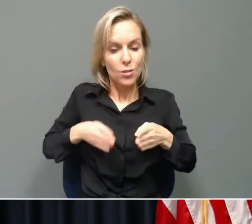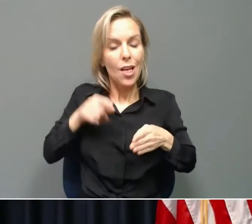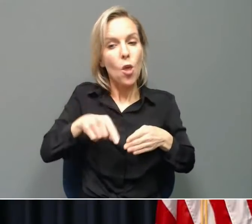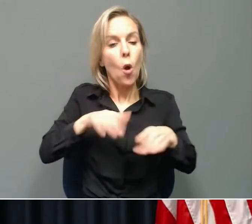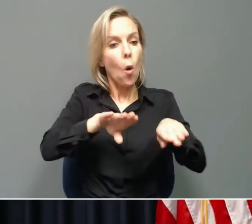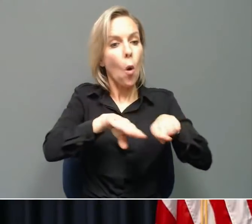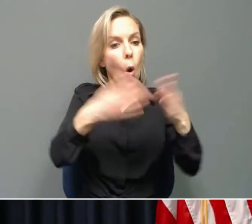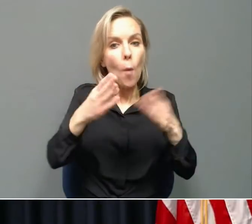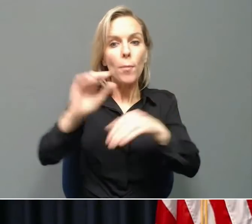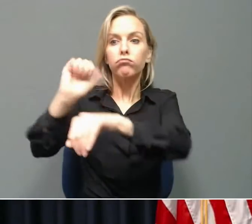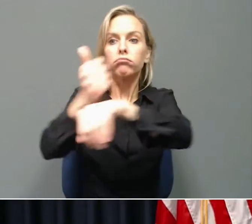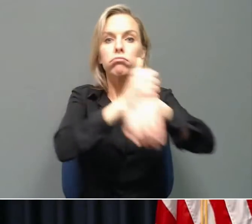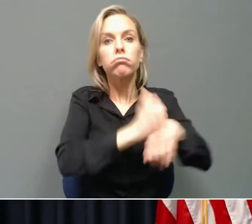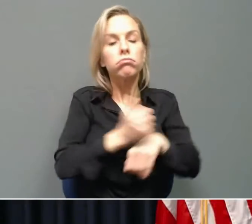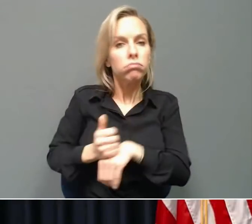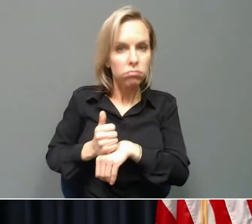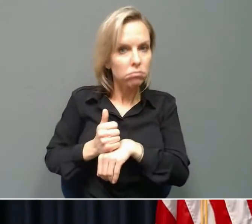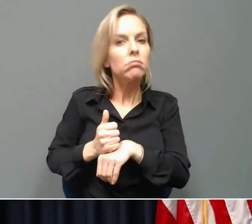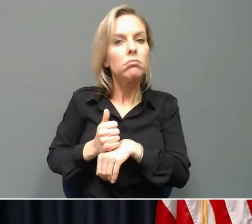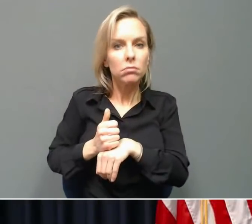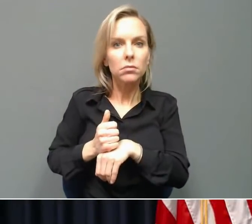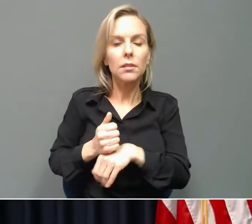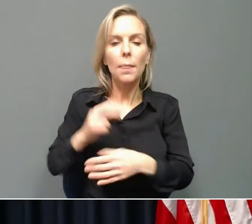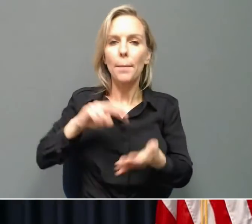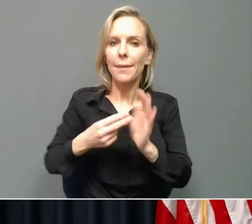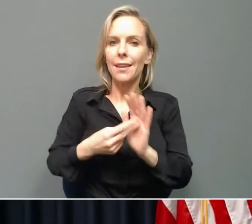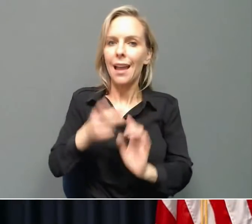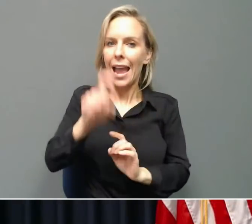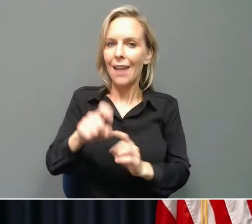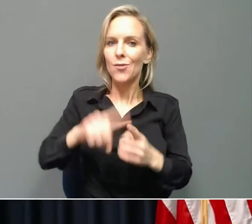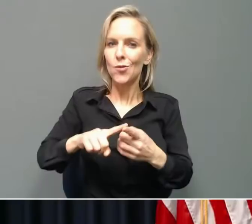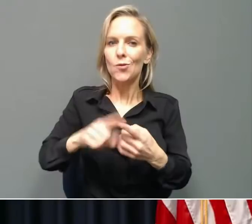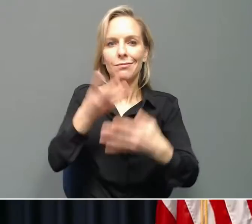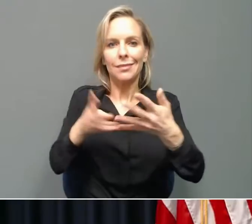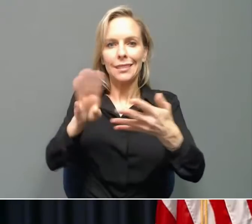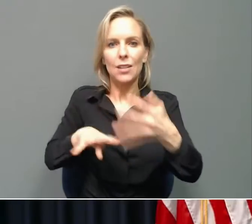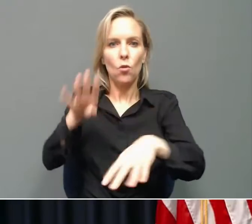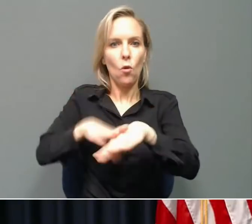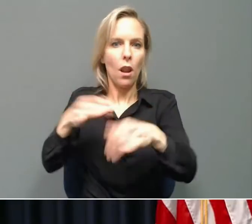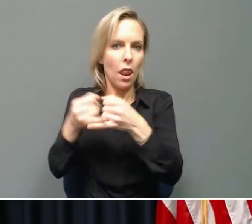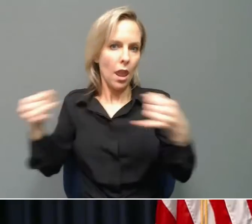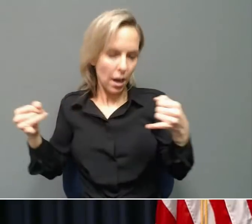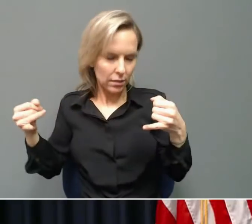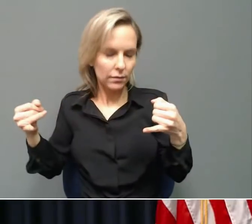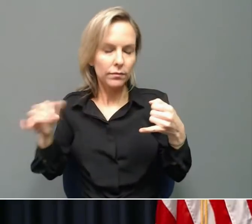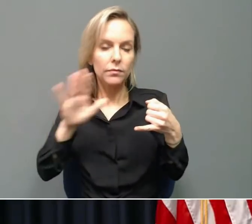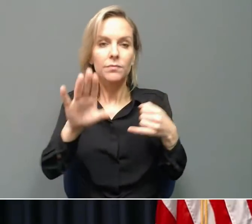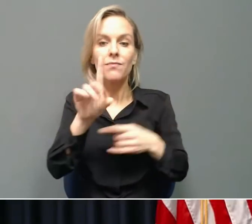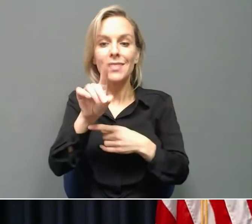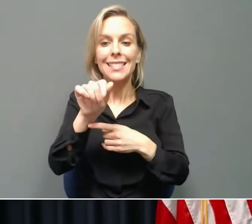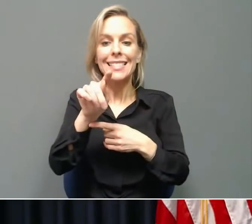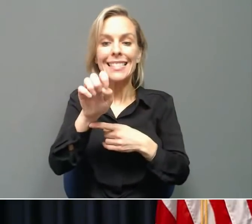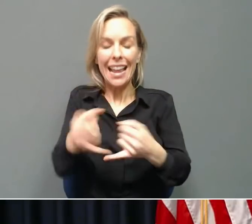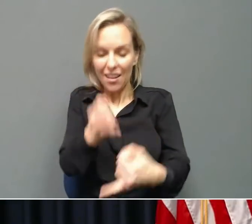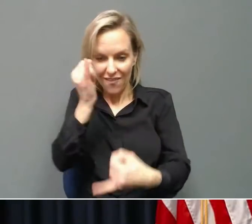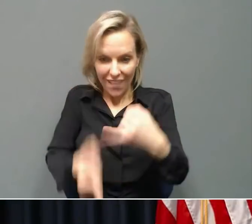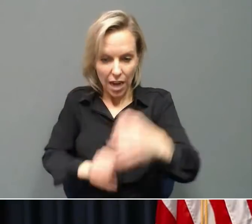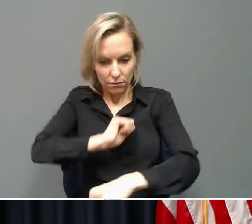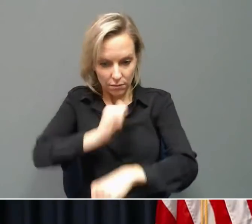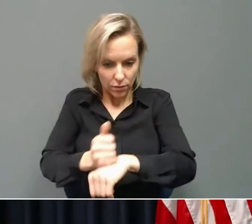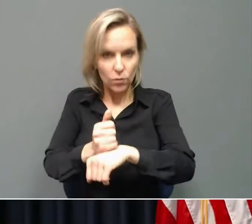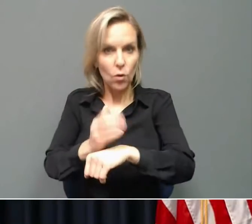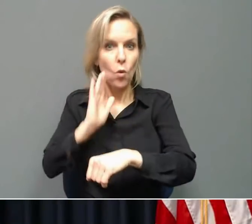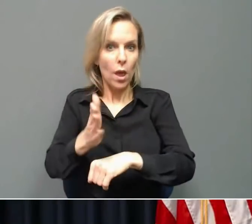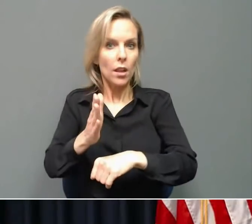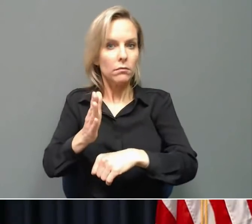around the state. There will be a scheduling tool we put online. Again, the date's not finalized for when that link will go up, so there's